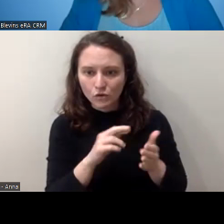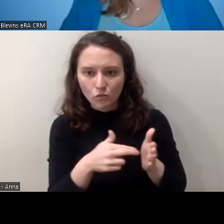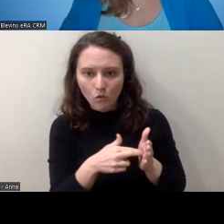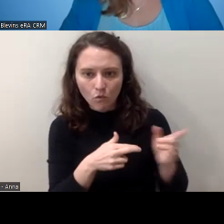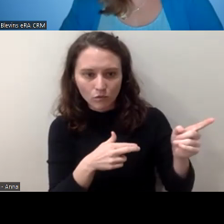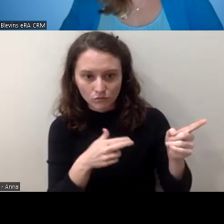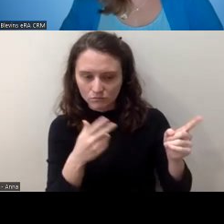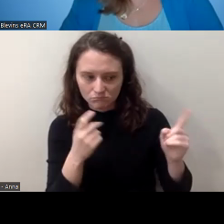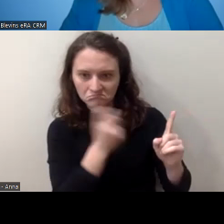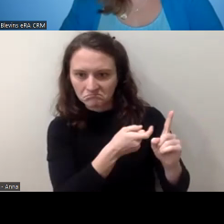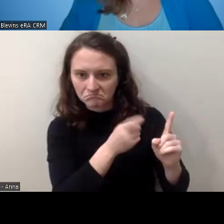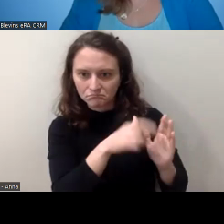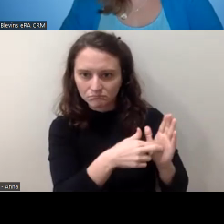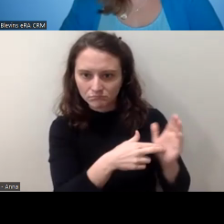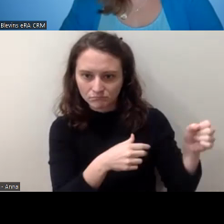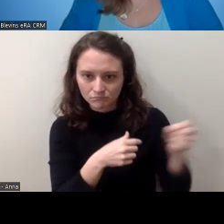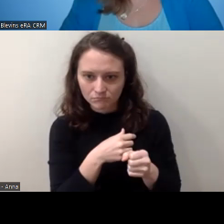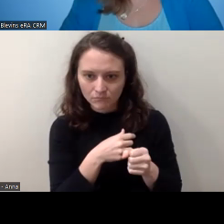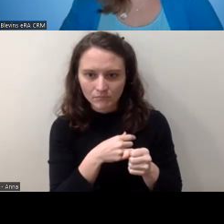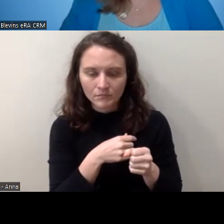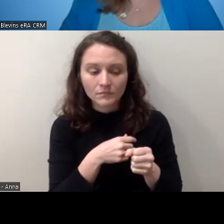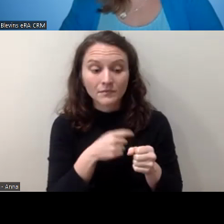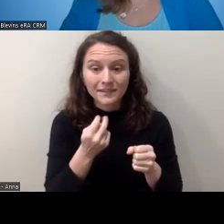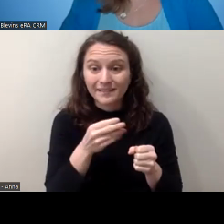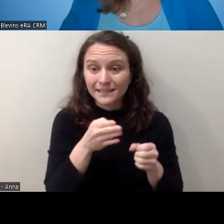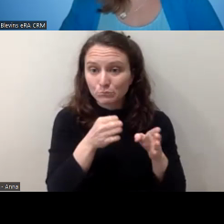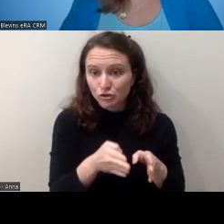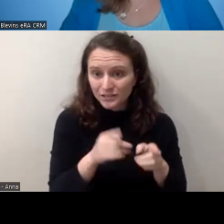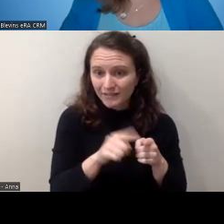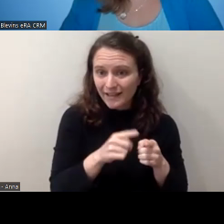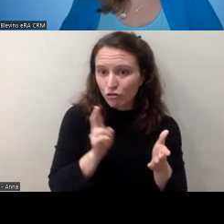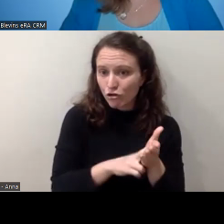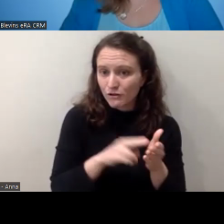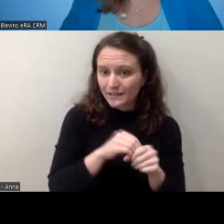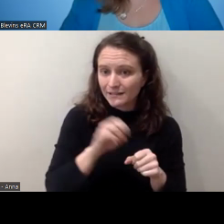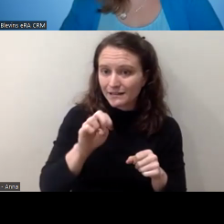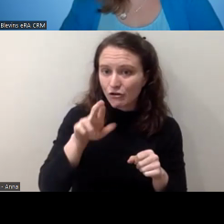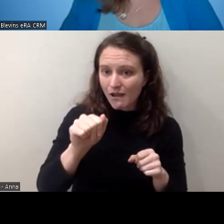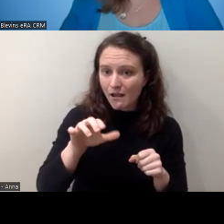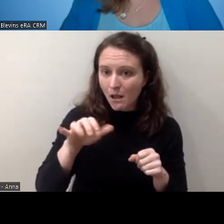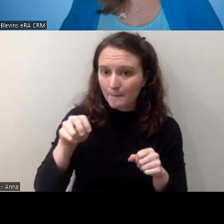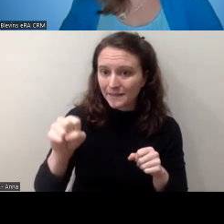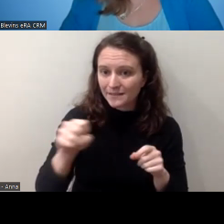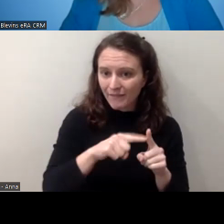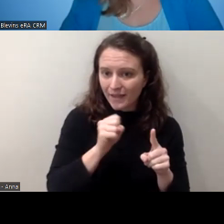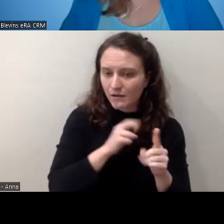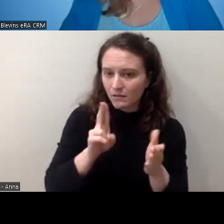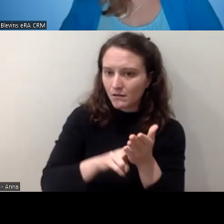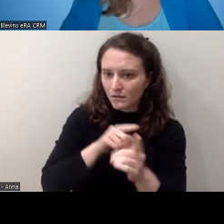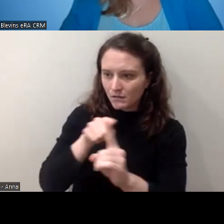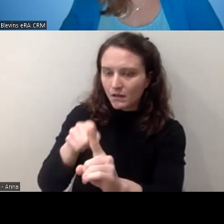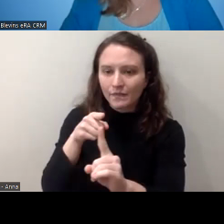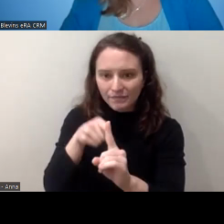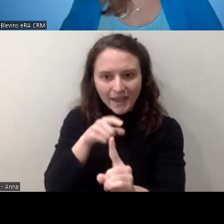then when they log into eRA Commons, they'll be able to pick whether they want to see eRA Commons from the perspective of